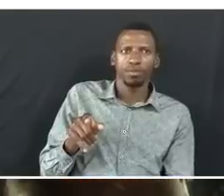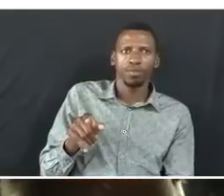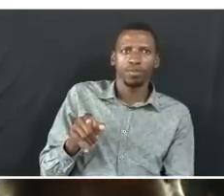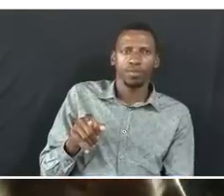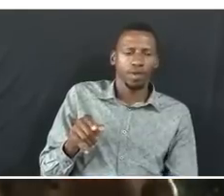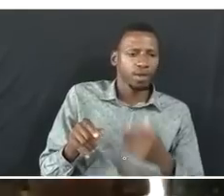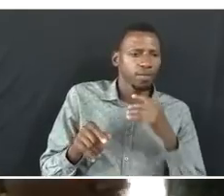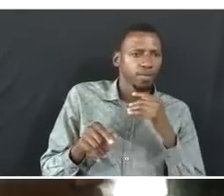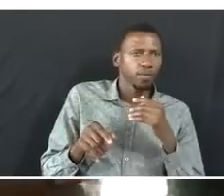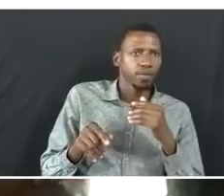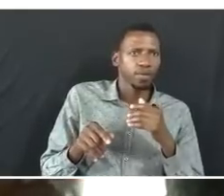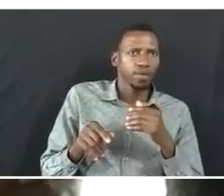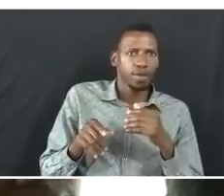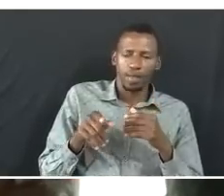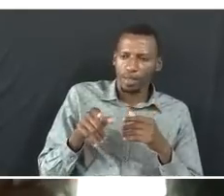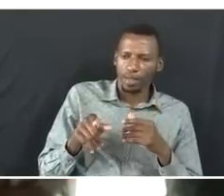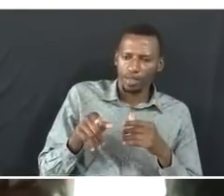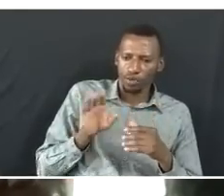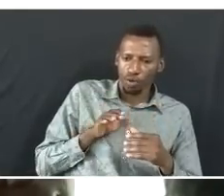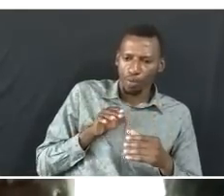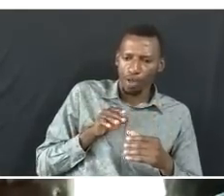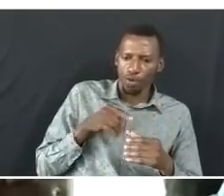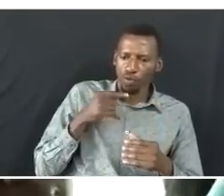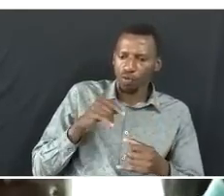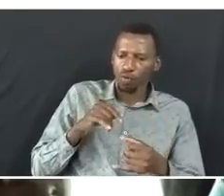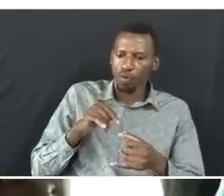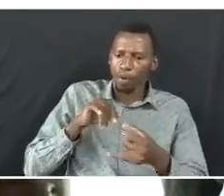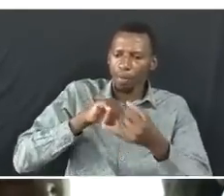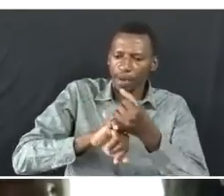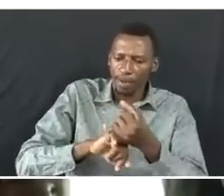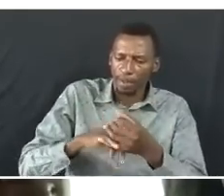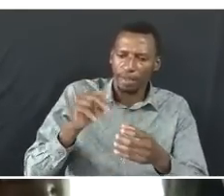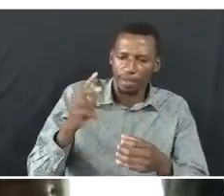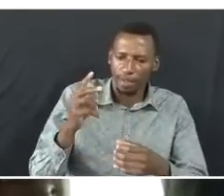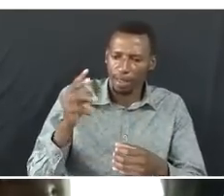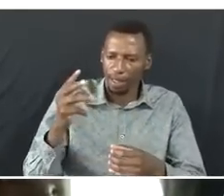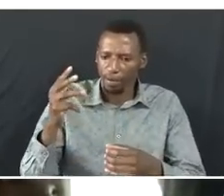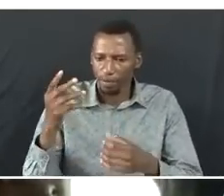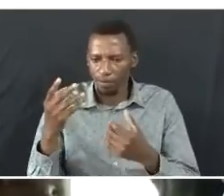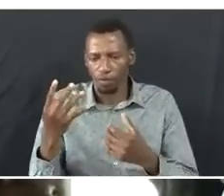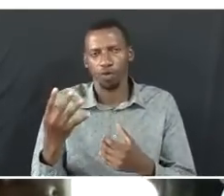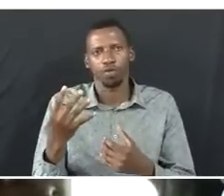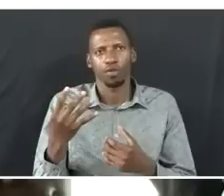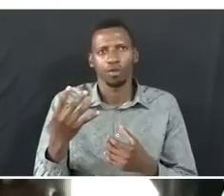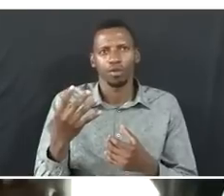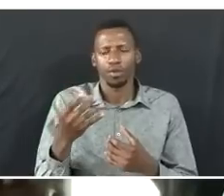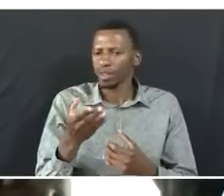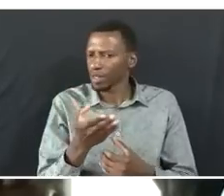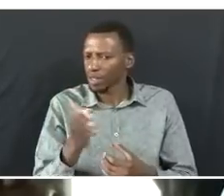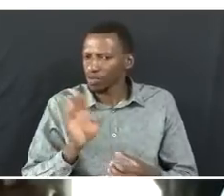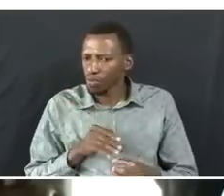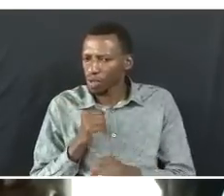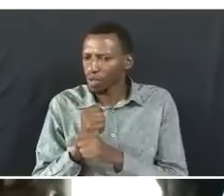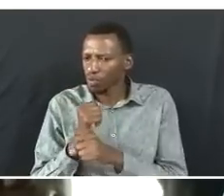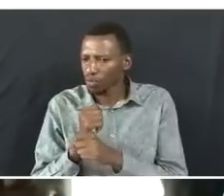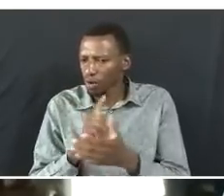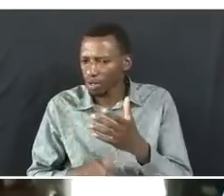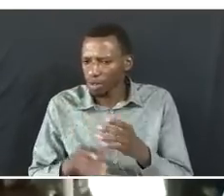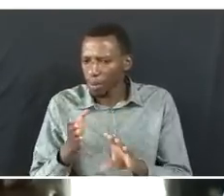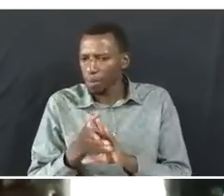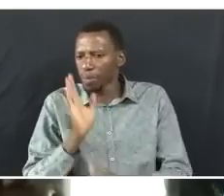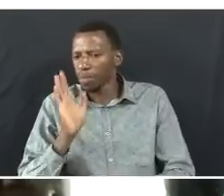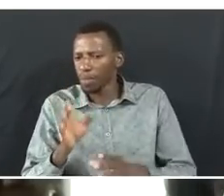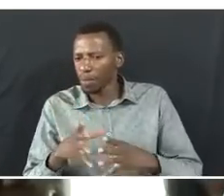you've said, Ochot, the others, okay? So what do they do? Do they walk away? Because that